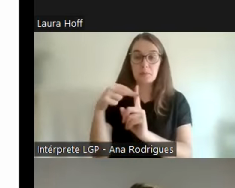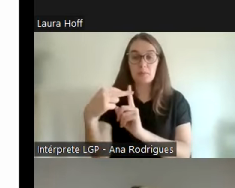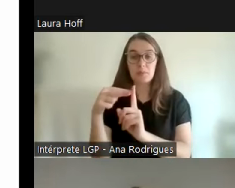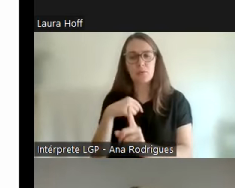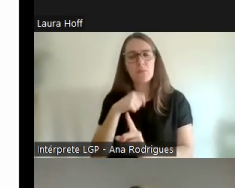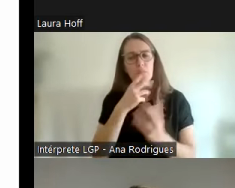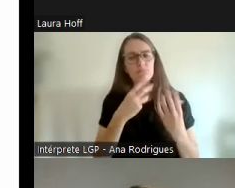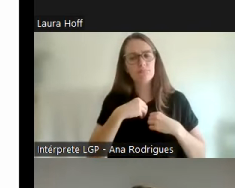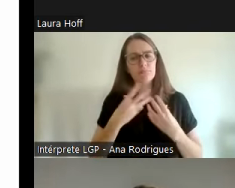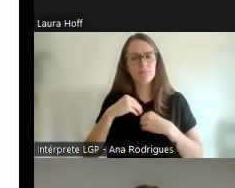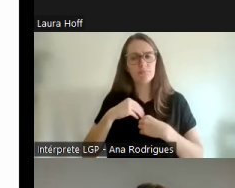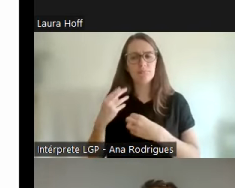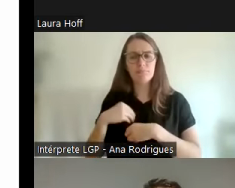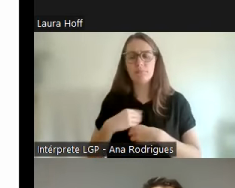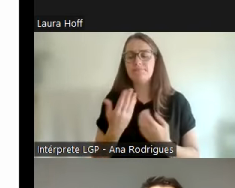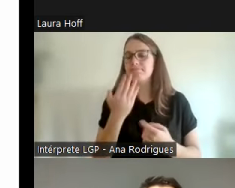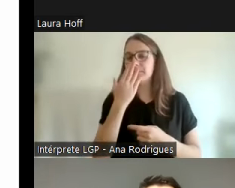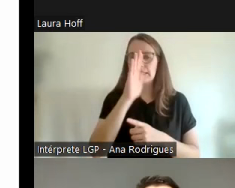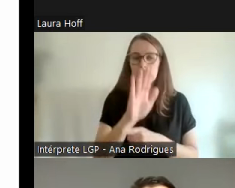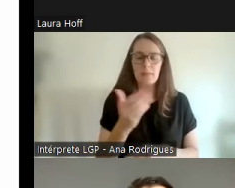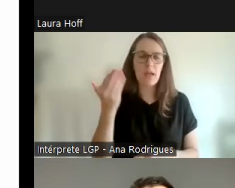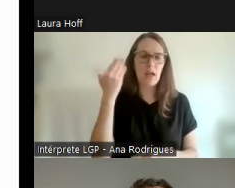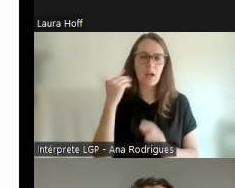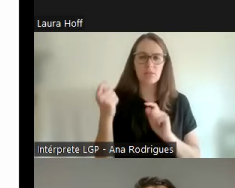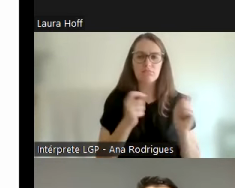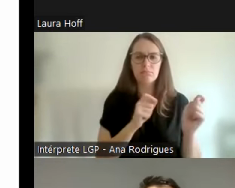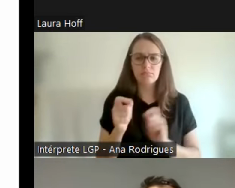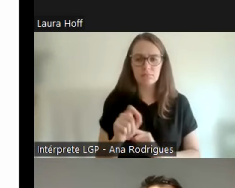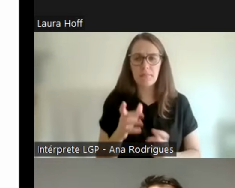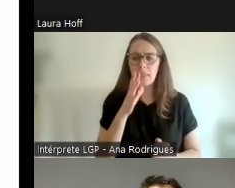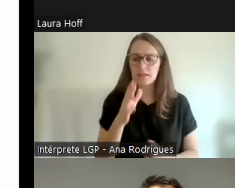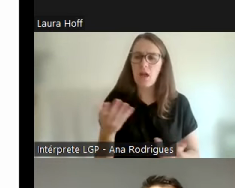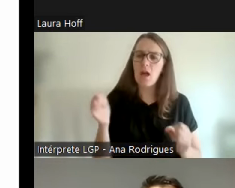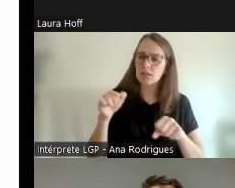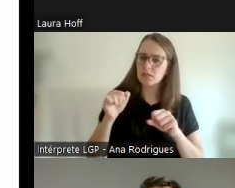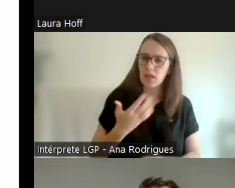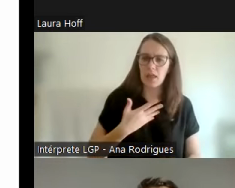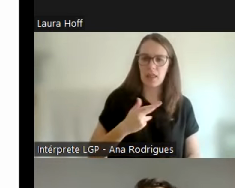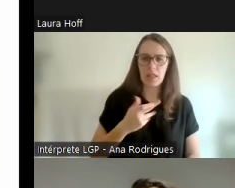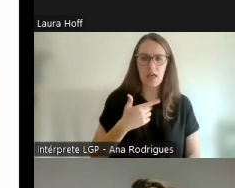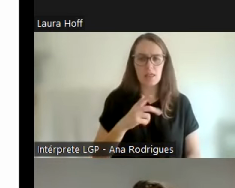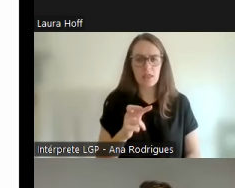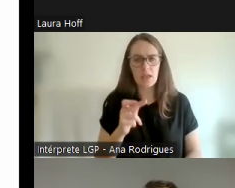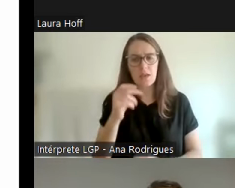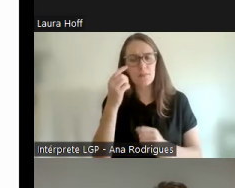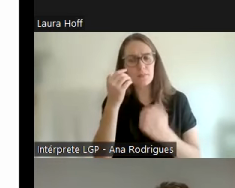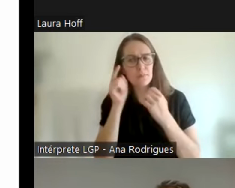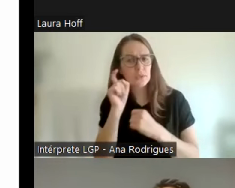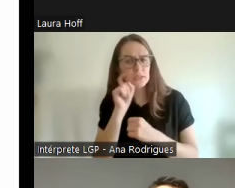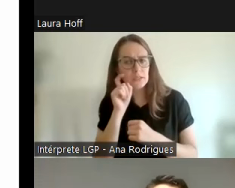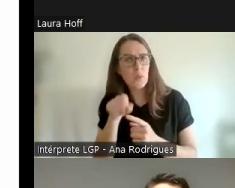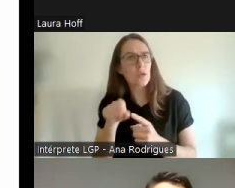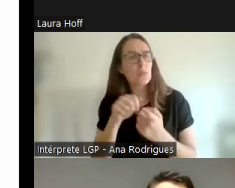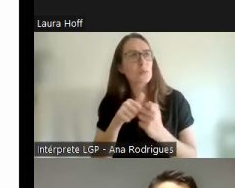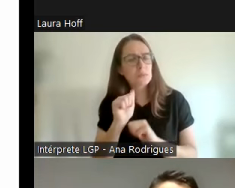people in the discussion, for example, said, oh, yeah, this data protection is actually an issue.